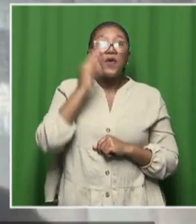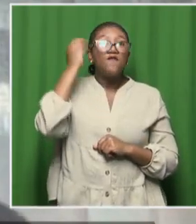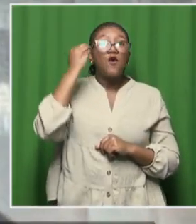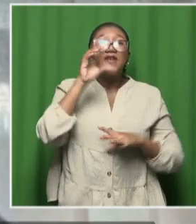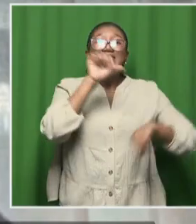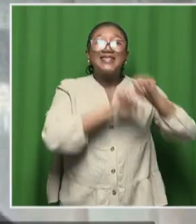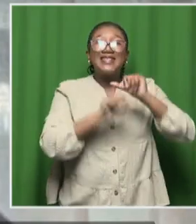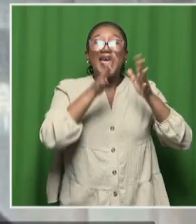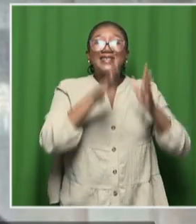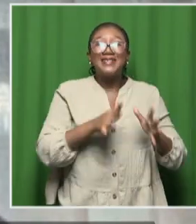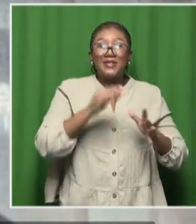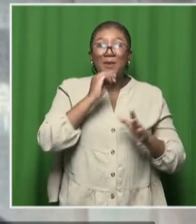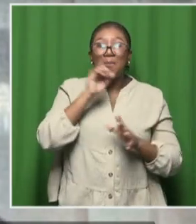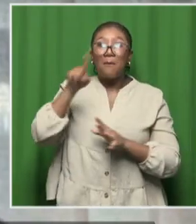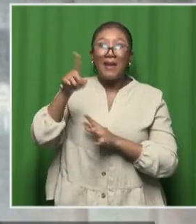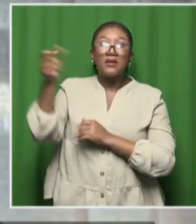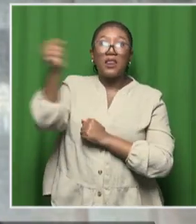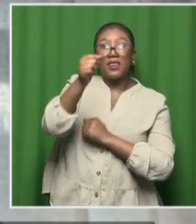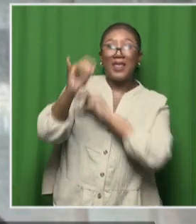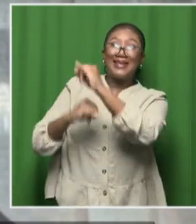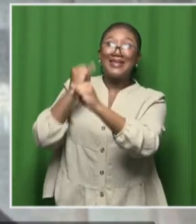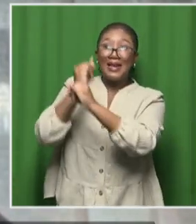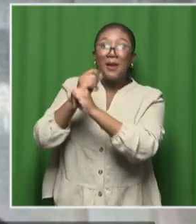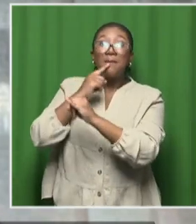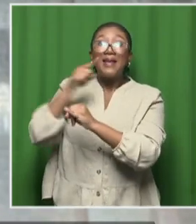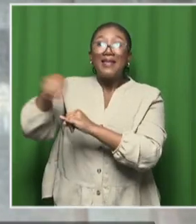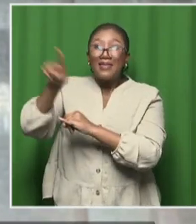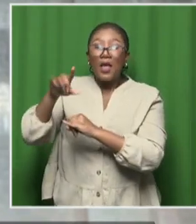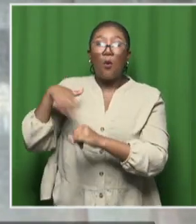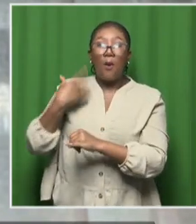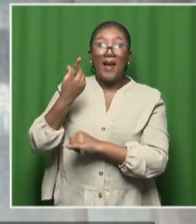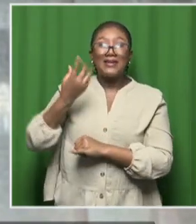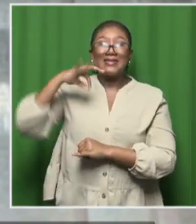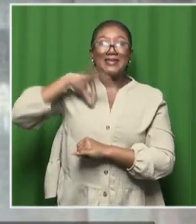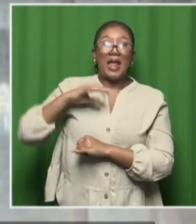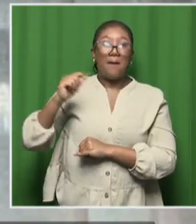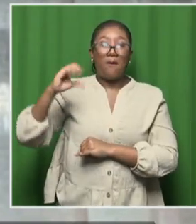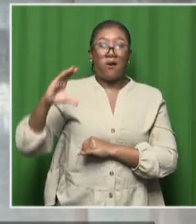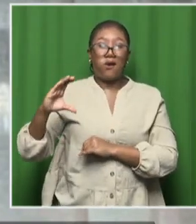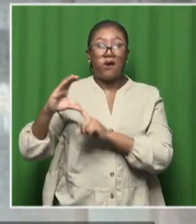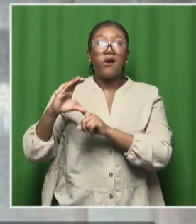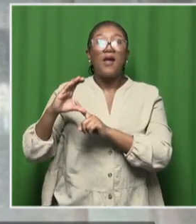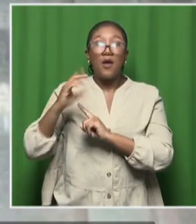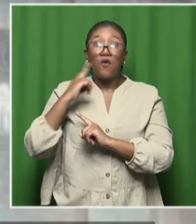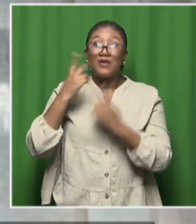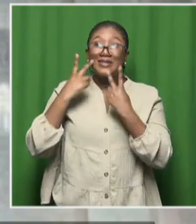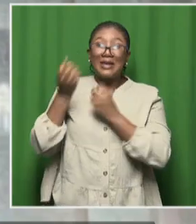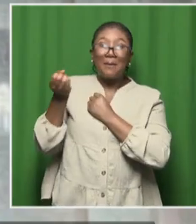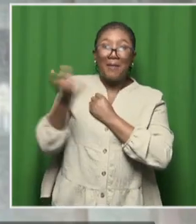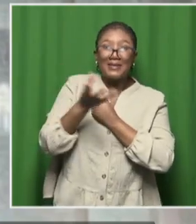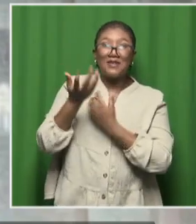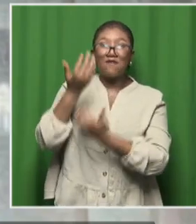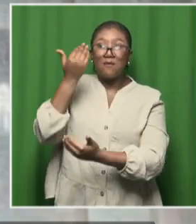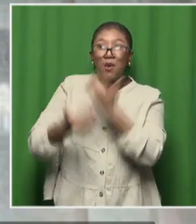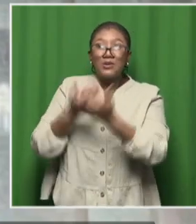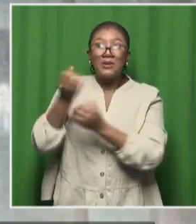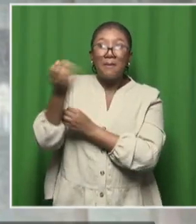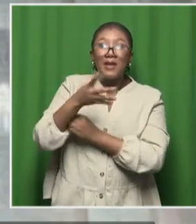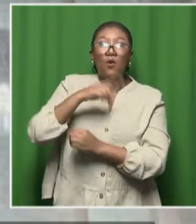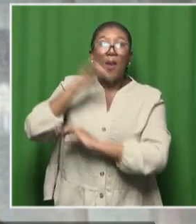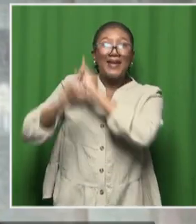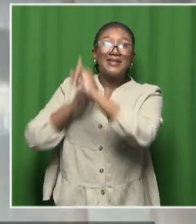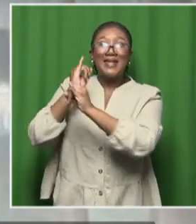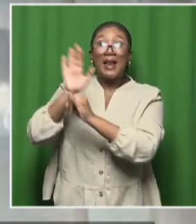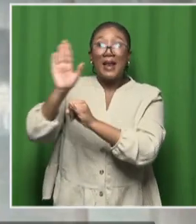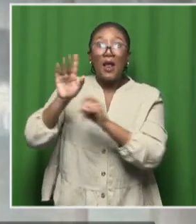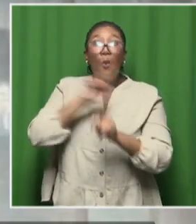of South Africa, and they charge very much more, right? So I just feel like it gets really expensive. The whole process gets really expensive,